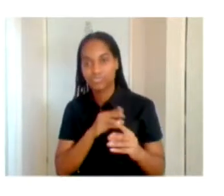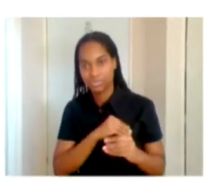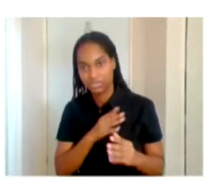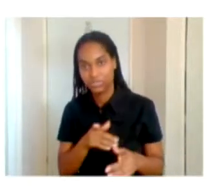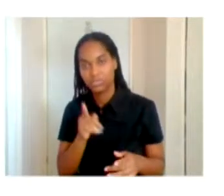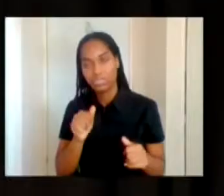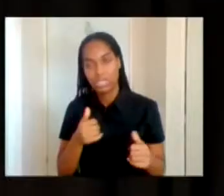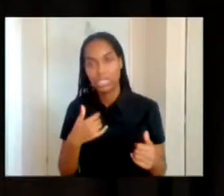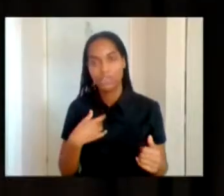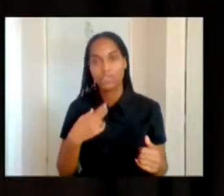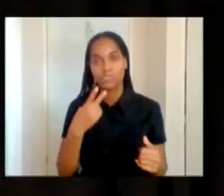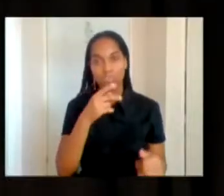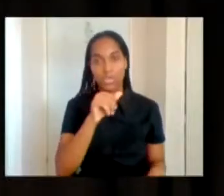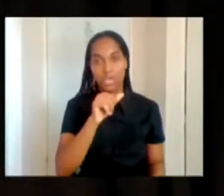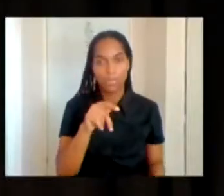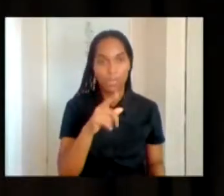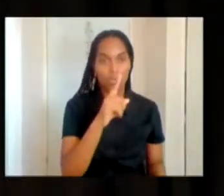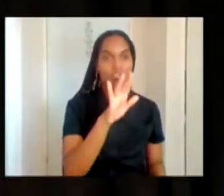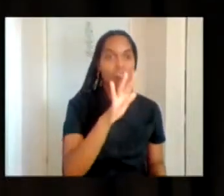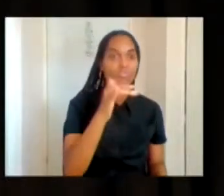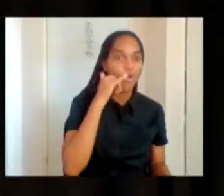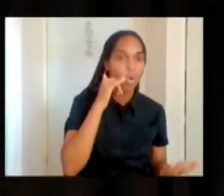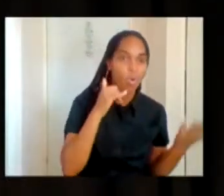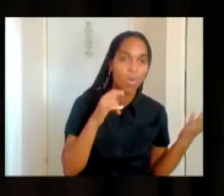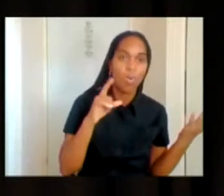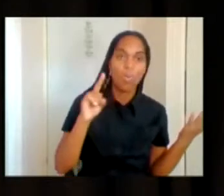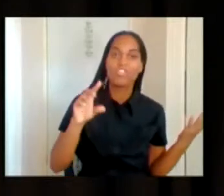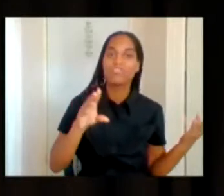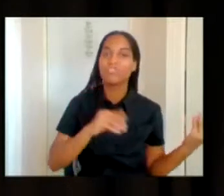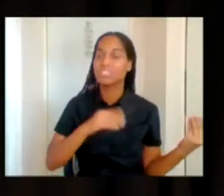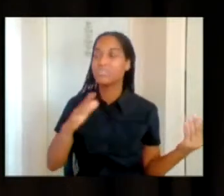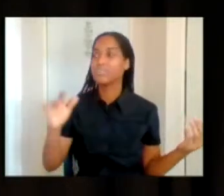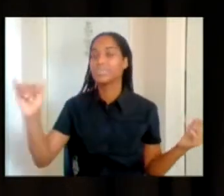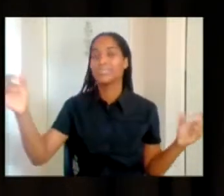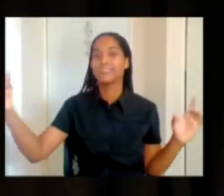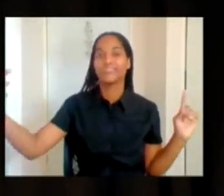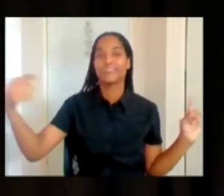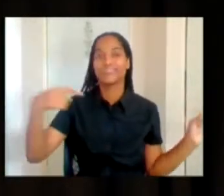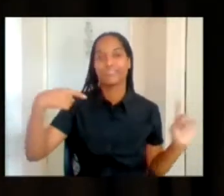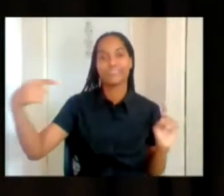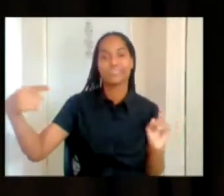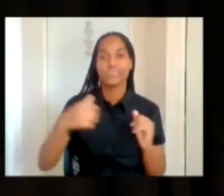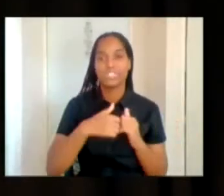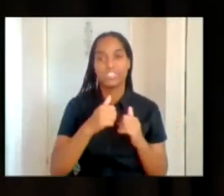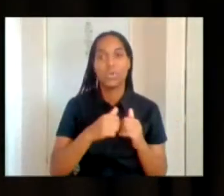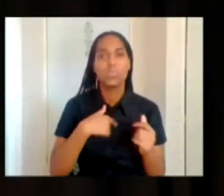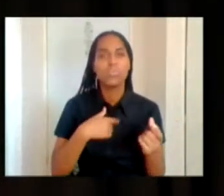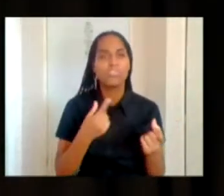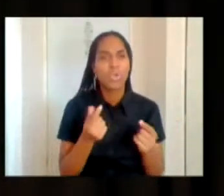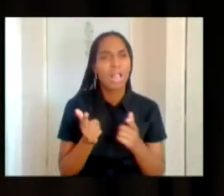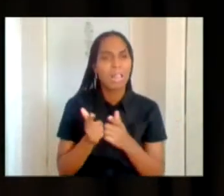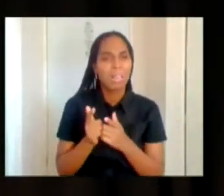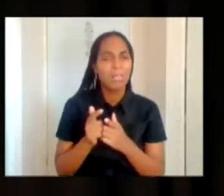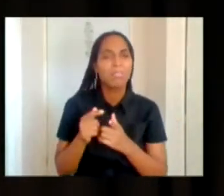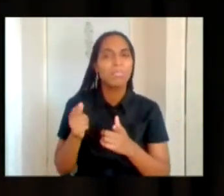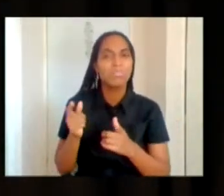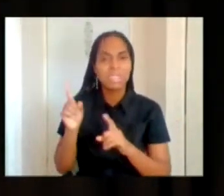two applications, one on your phone, one on the receiver, talking to each other. And we've done little experiments where we've